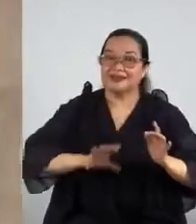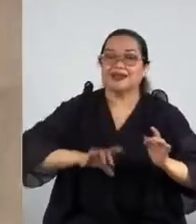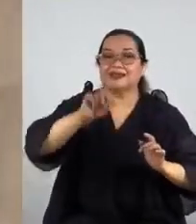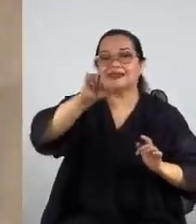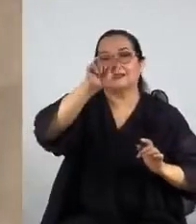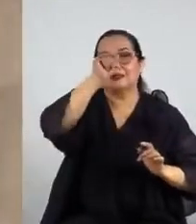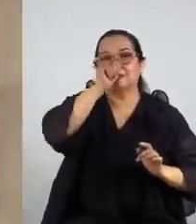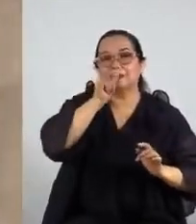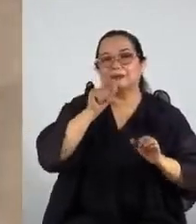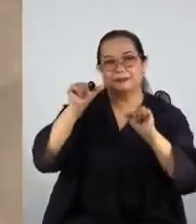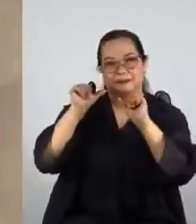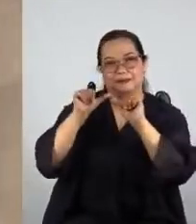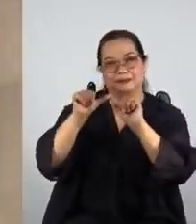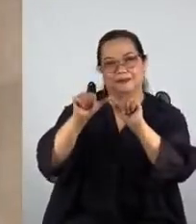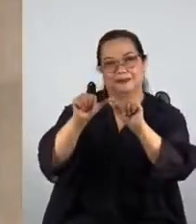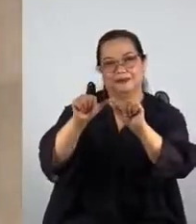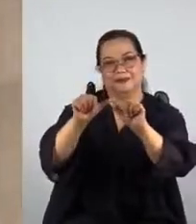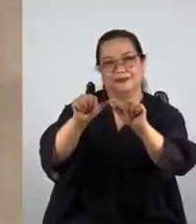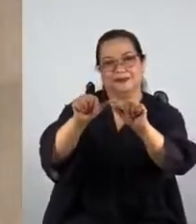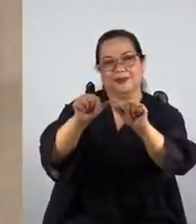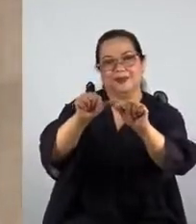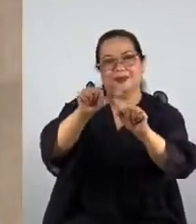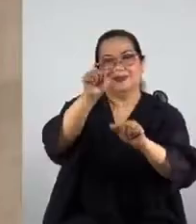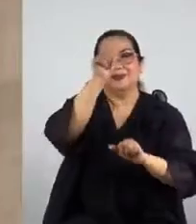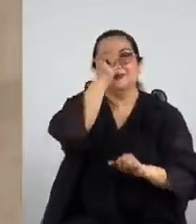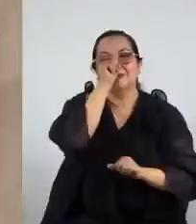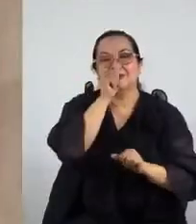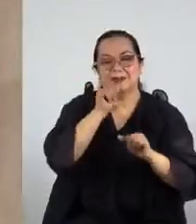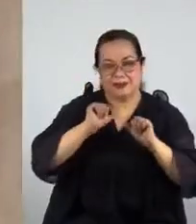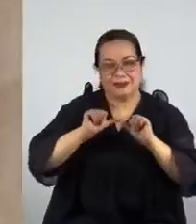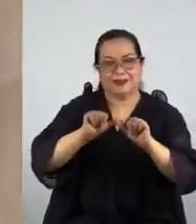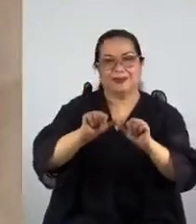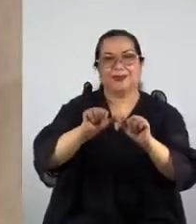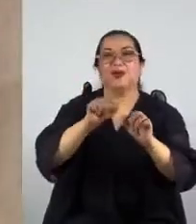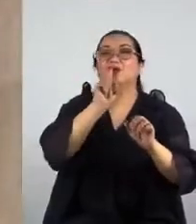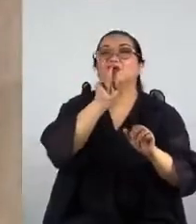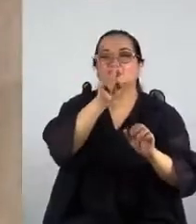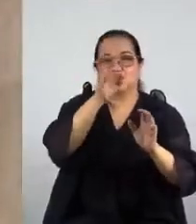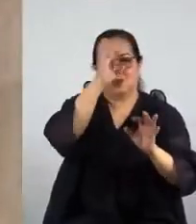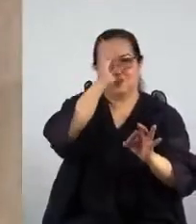endurance. Endurance is a mark of genuine faith.